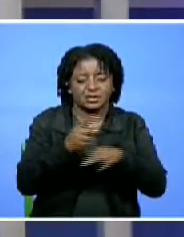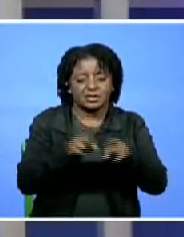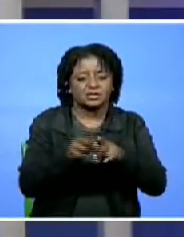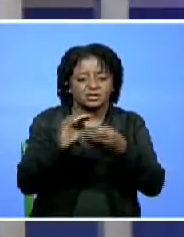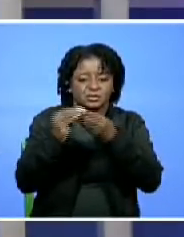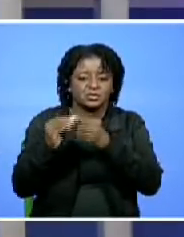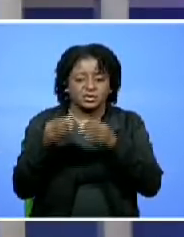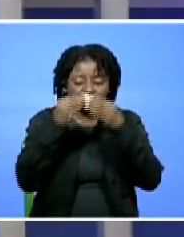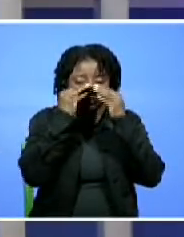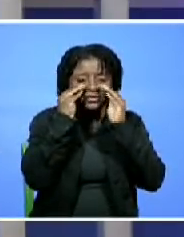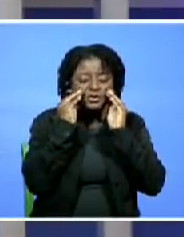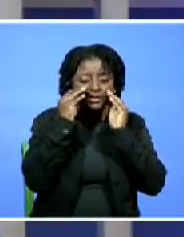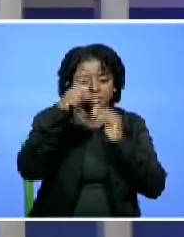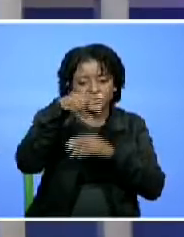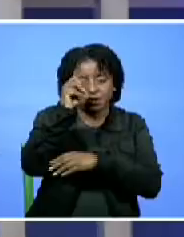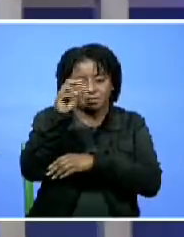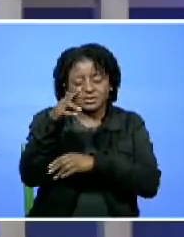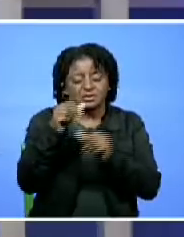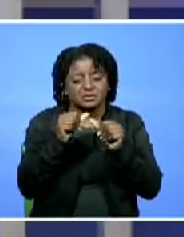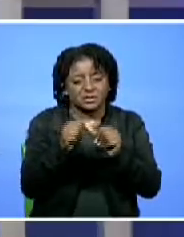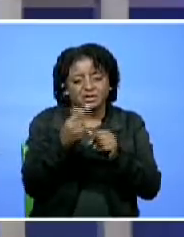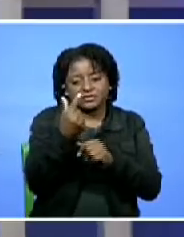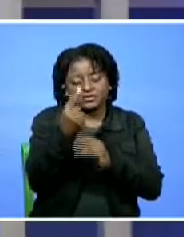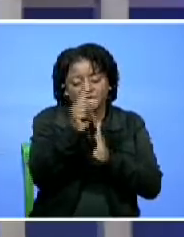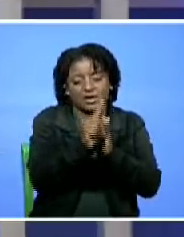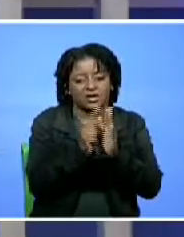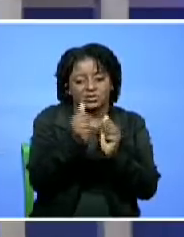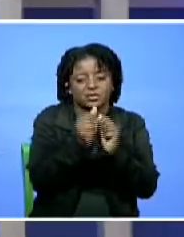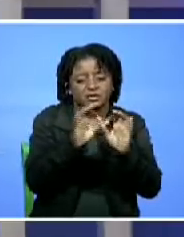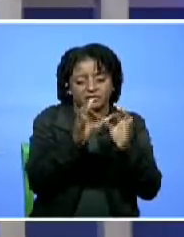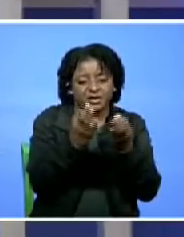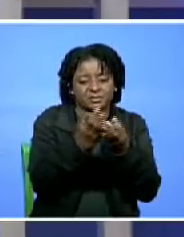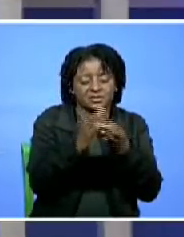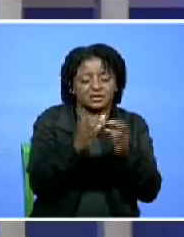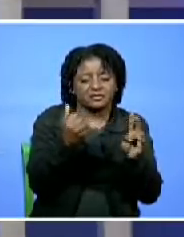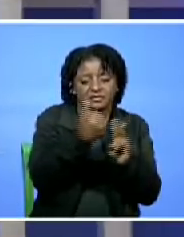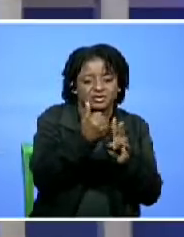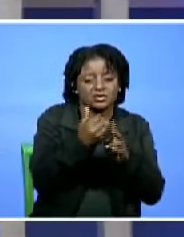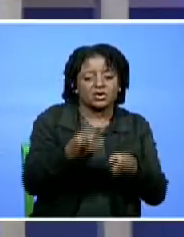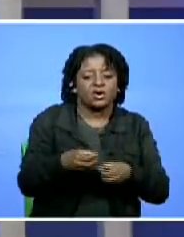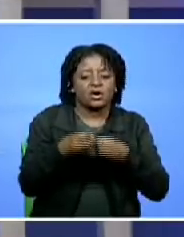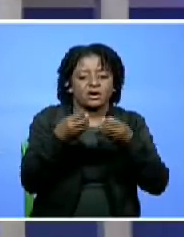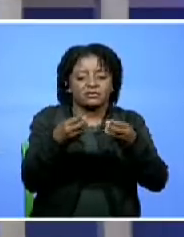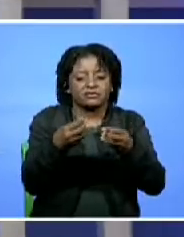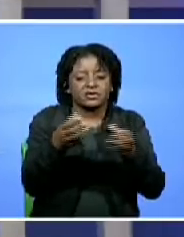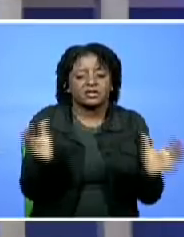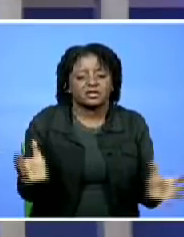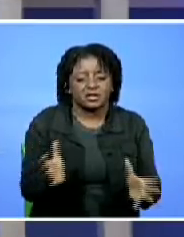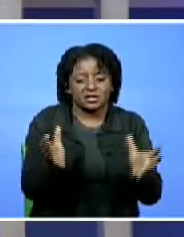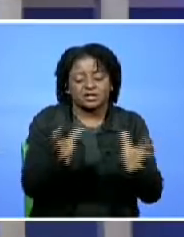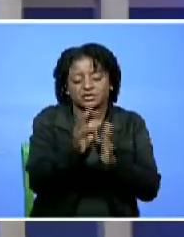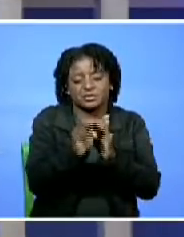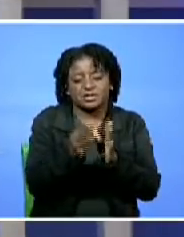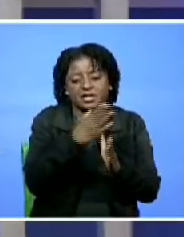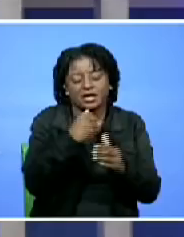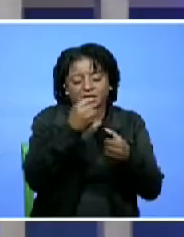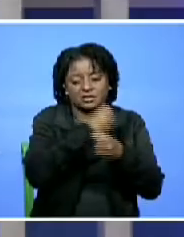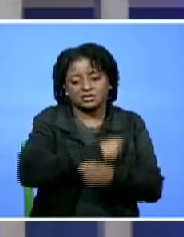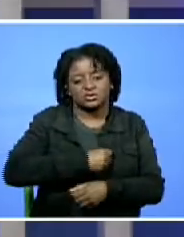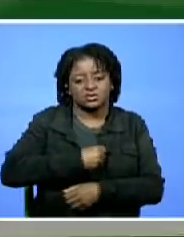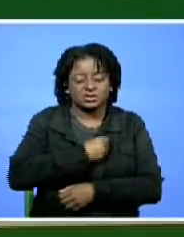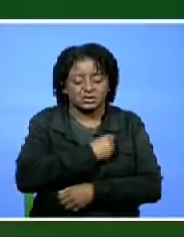Minister spent a few hours with the families of those crash victims, offering words of encouragement and condolences. Altabis Munnings